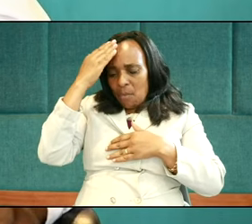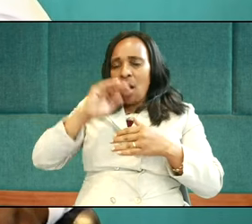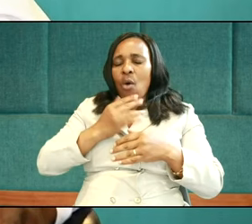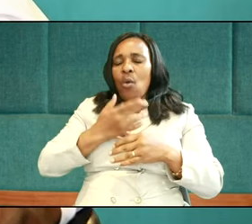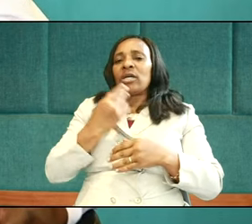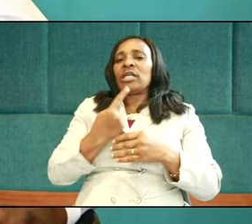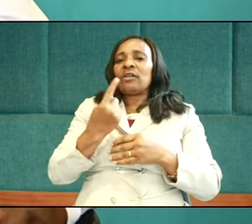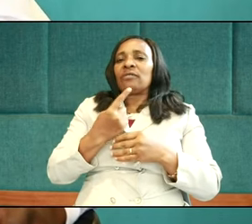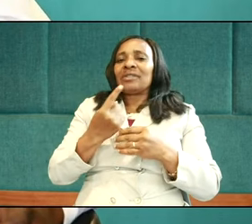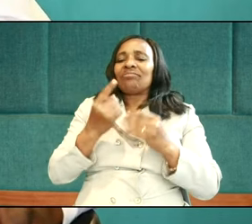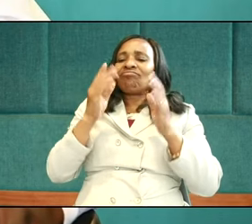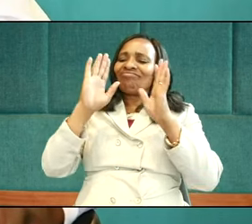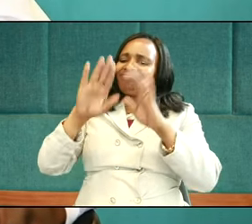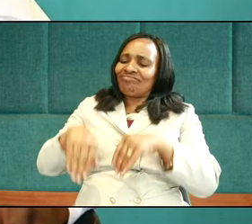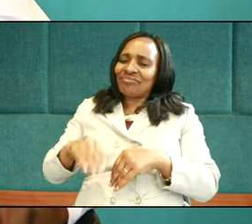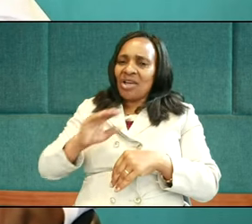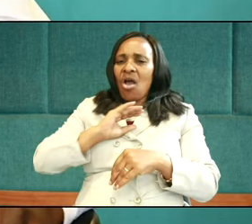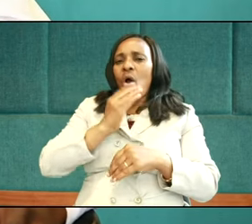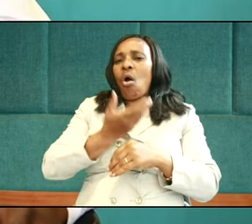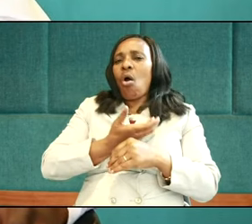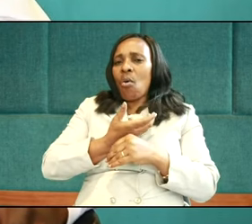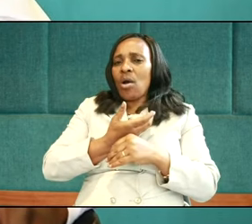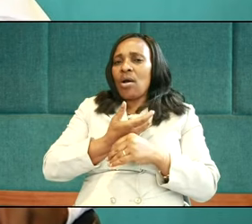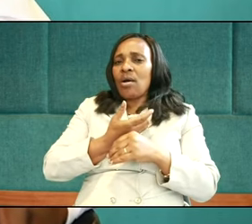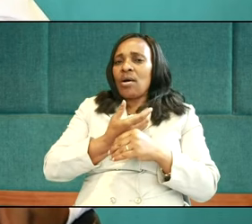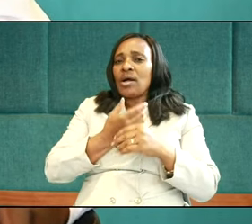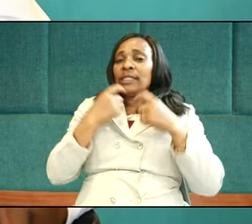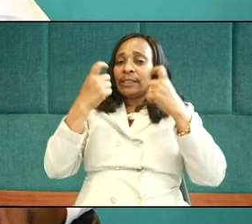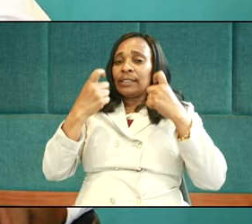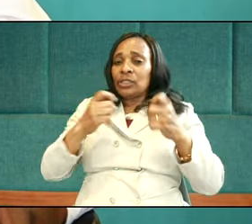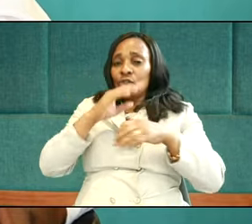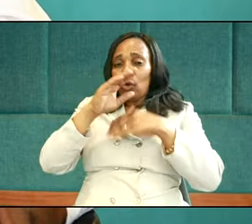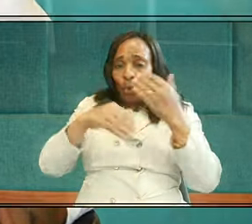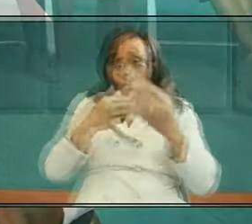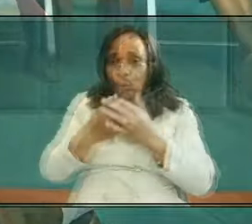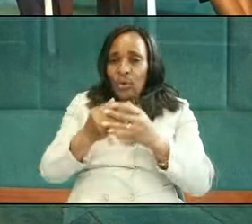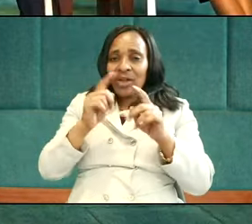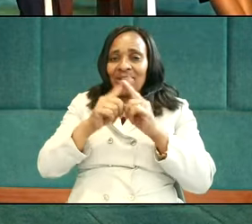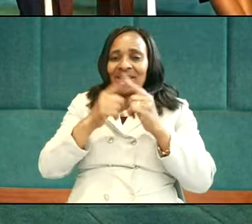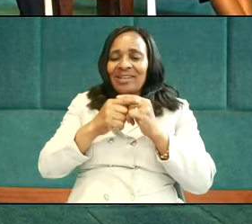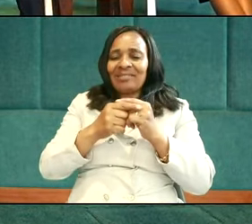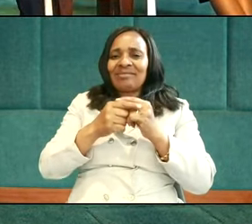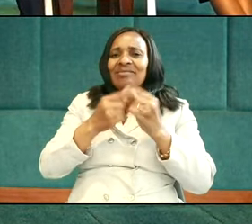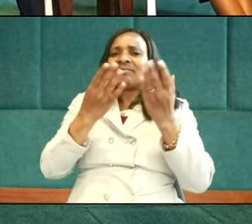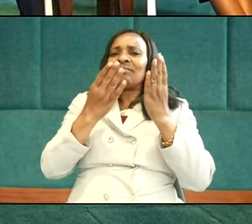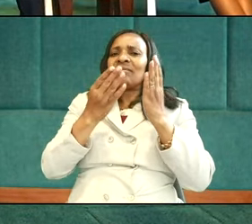from all our sins and be diligently seek Him,